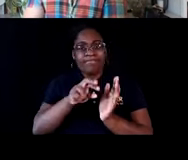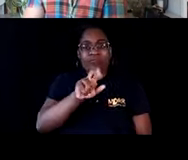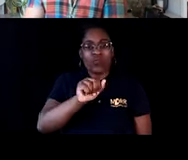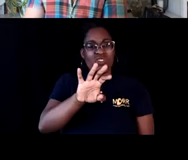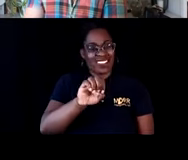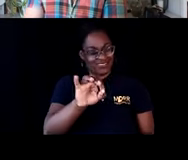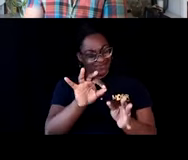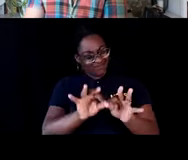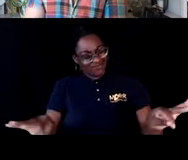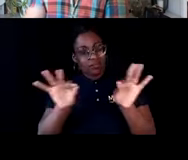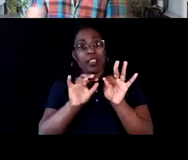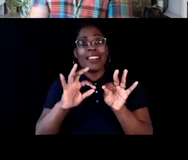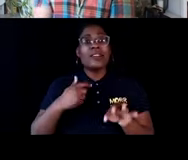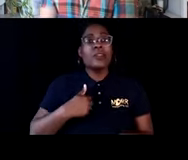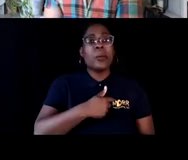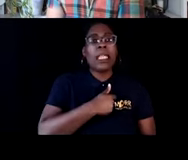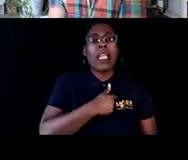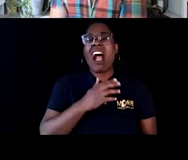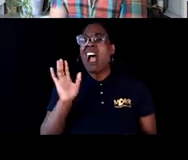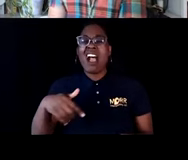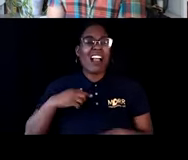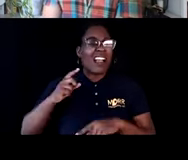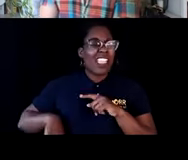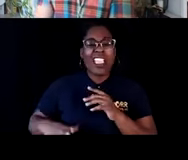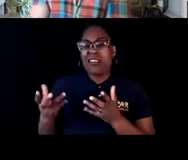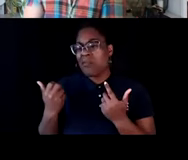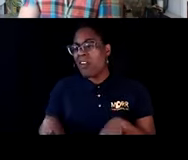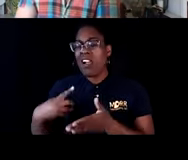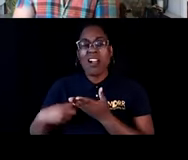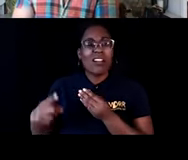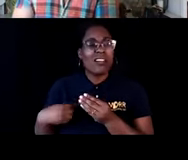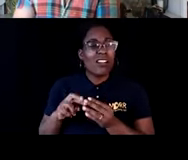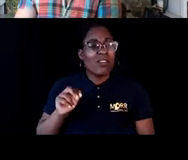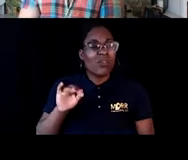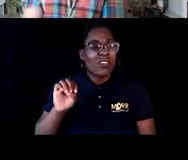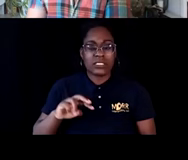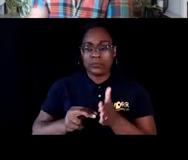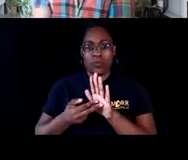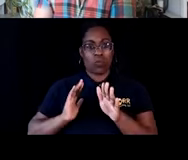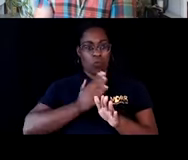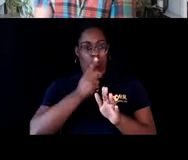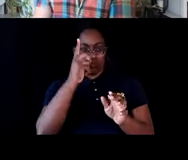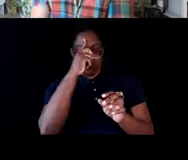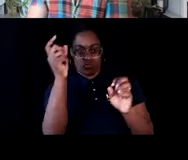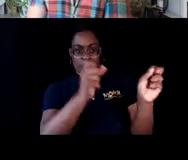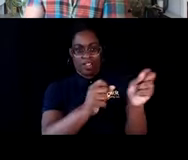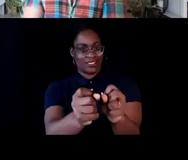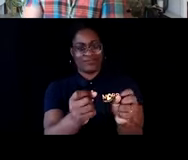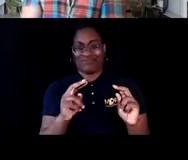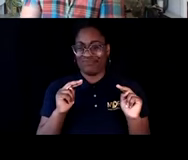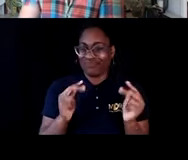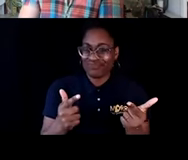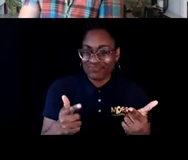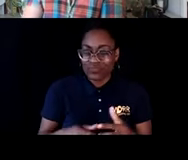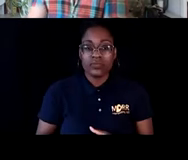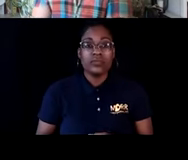the forefront, then we are not going to address racism in our strategies. Our Race and Webinar series also talks